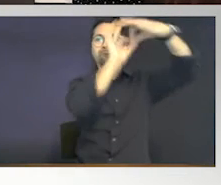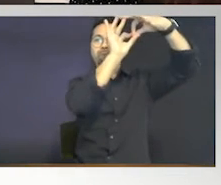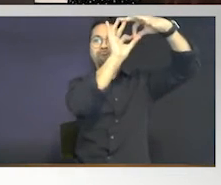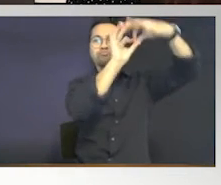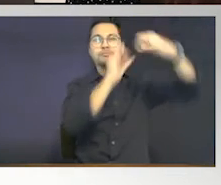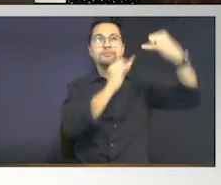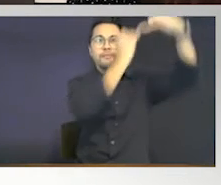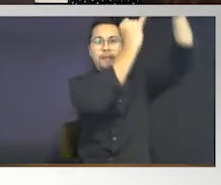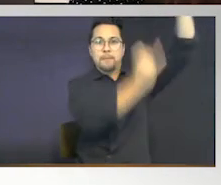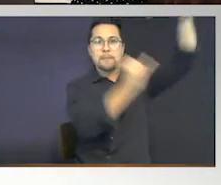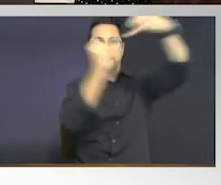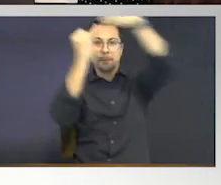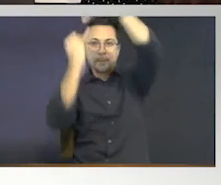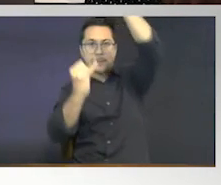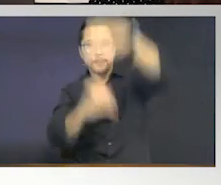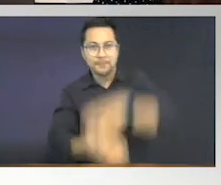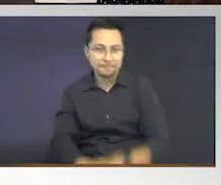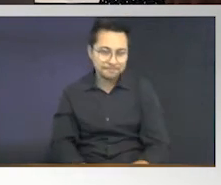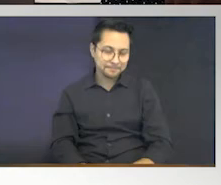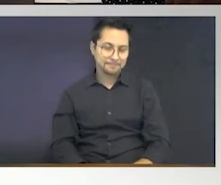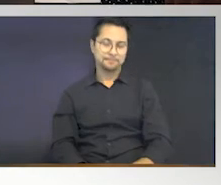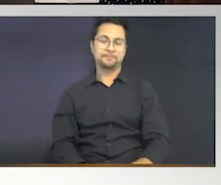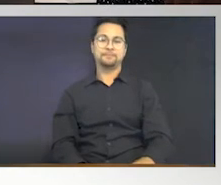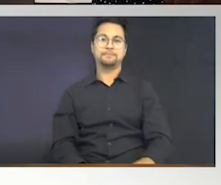Connect the 2 lines.